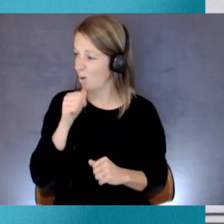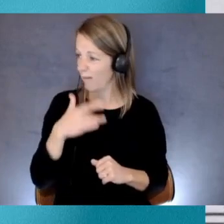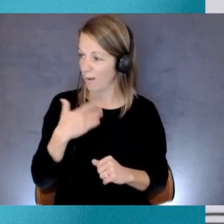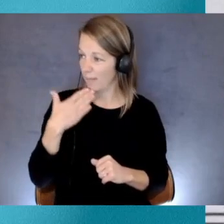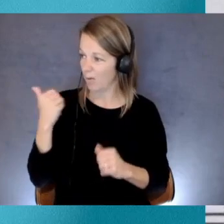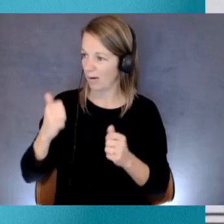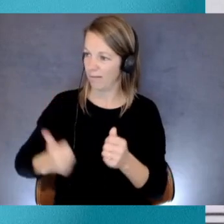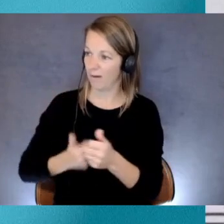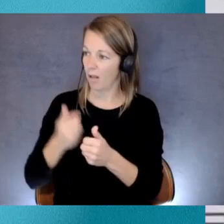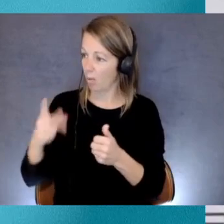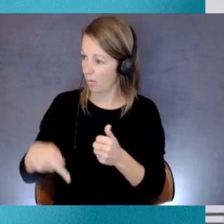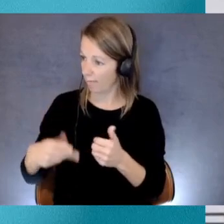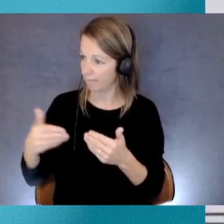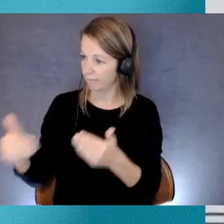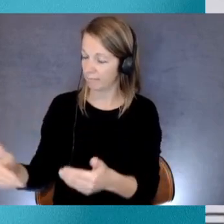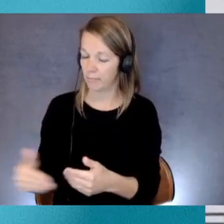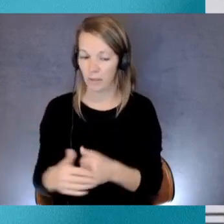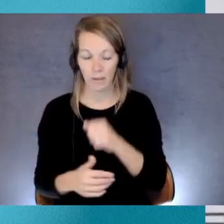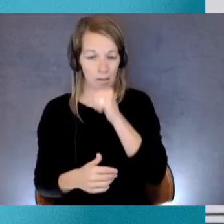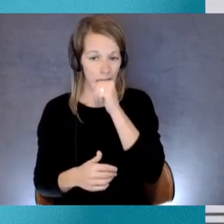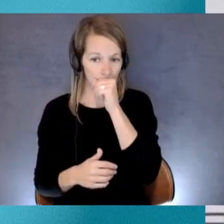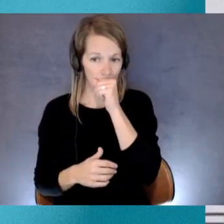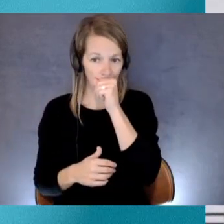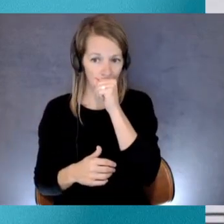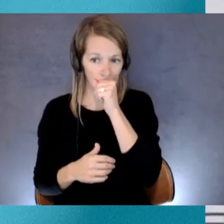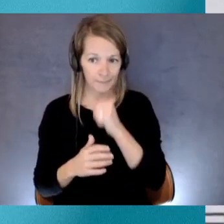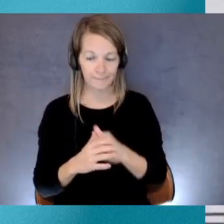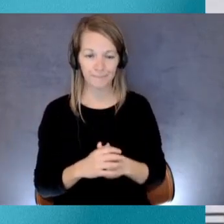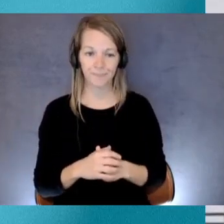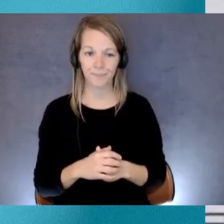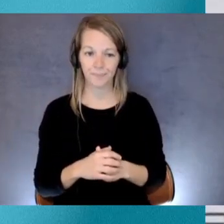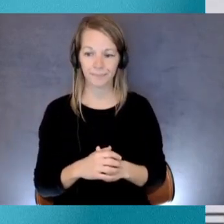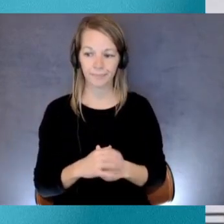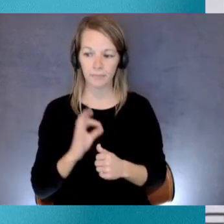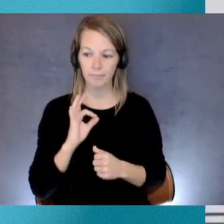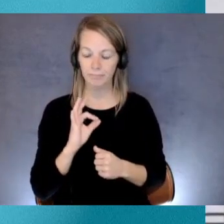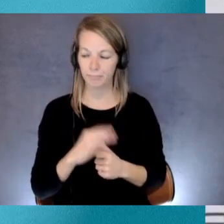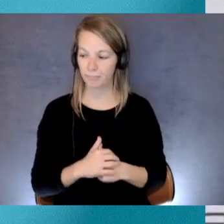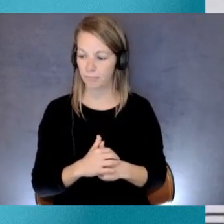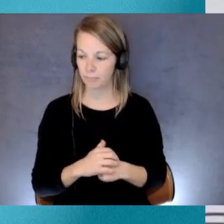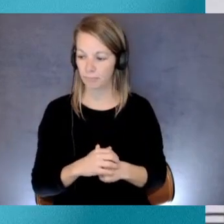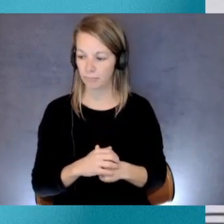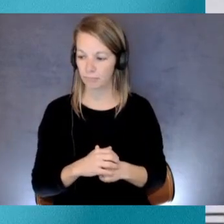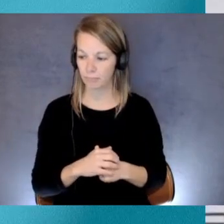follow up and go from there. Good. Good, good, good.